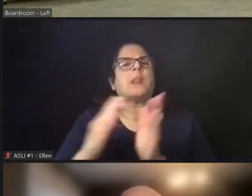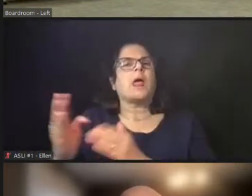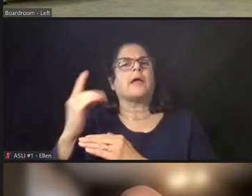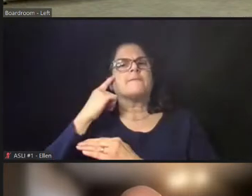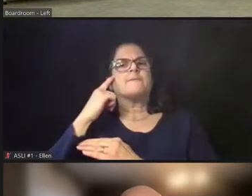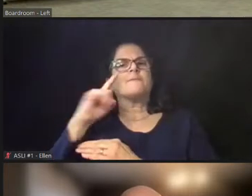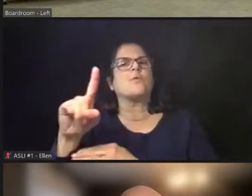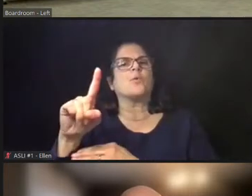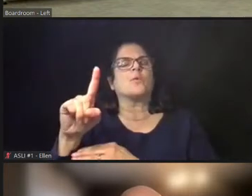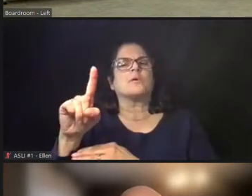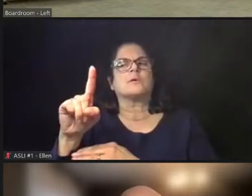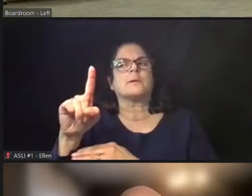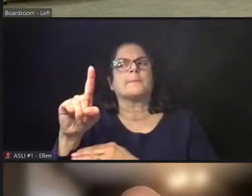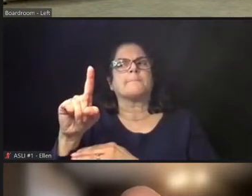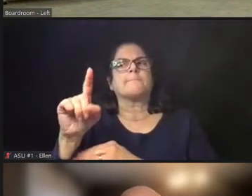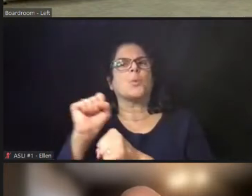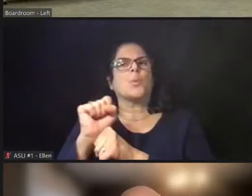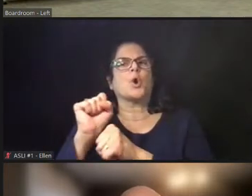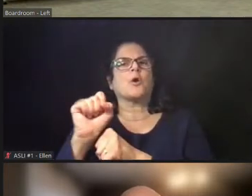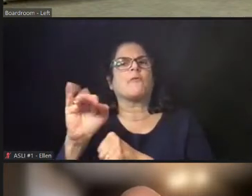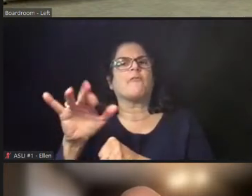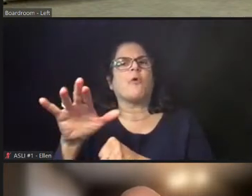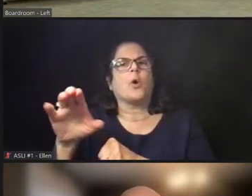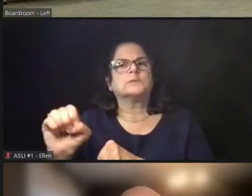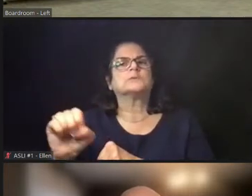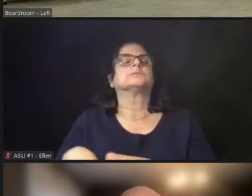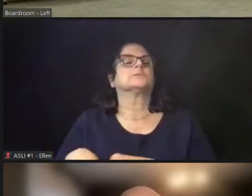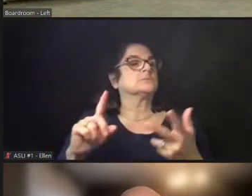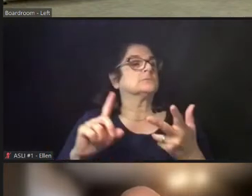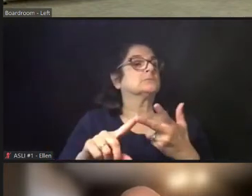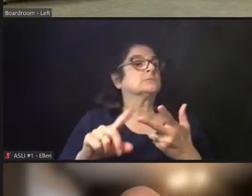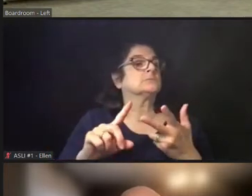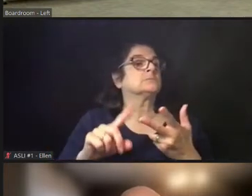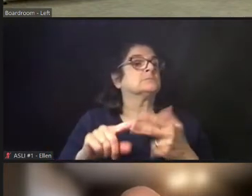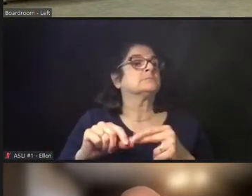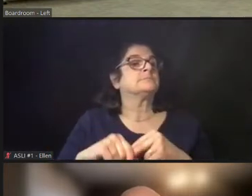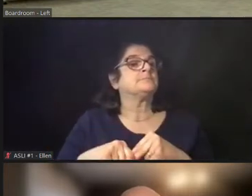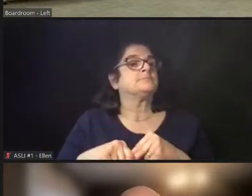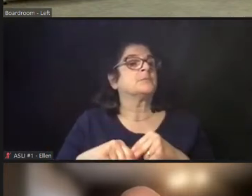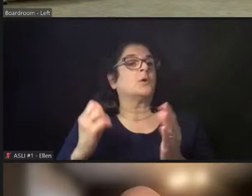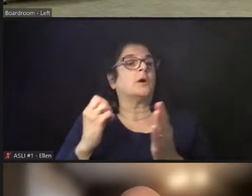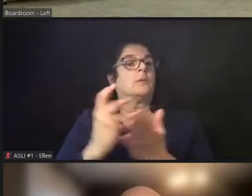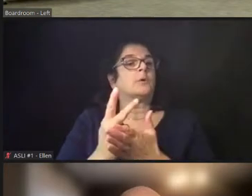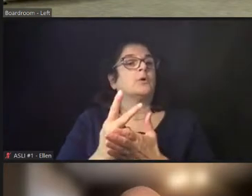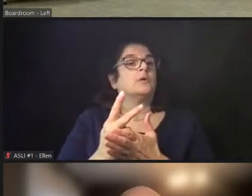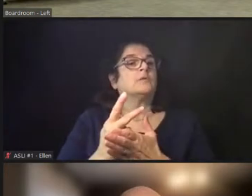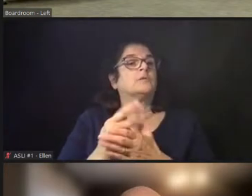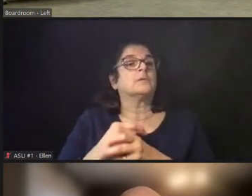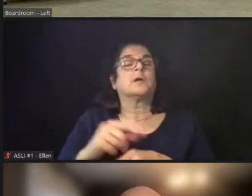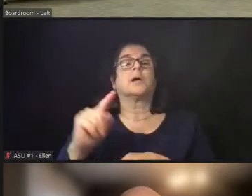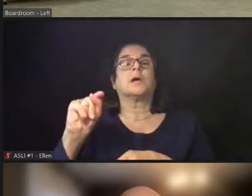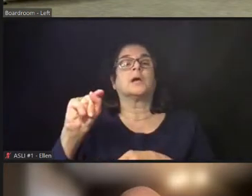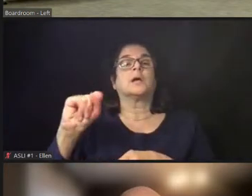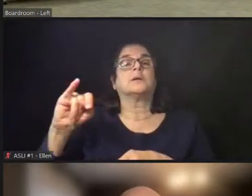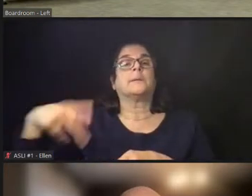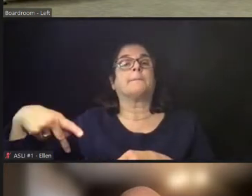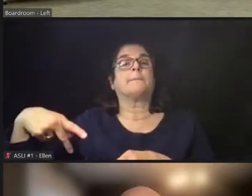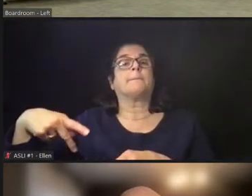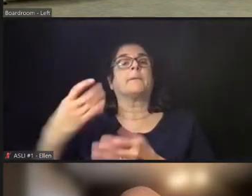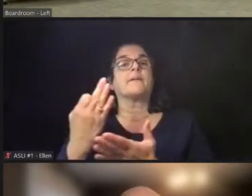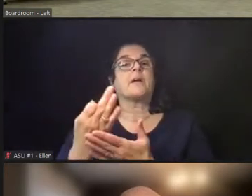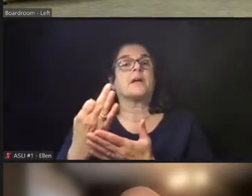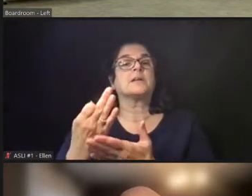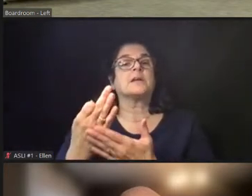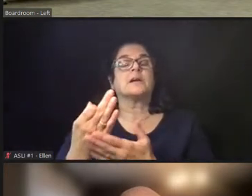Third, the City of Chicago, through its Department of Planning and Development, has approved $37.2 million of TIF funding to contribute to four